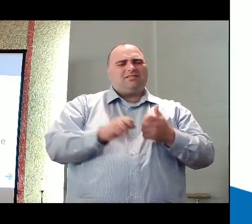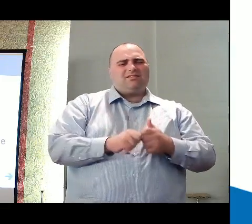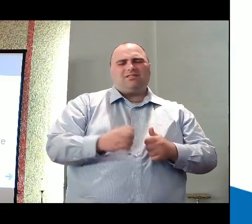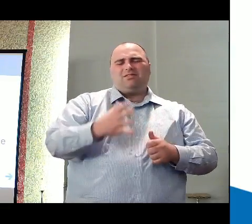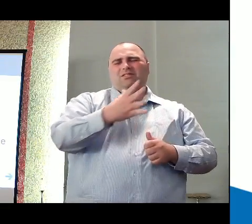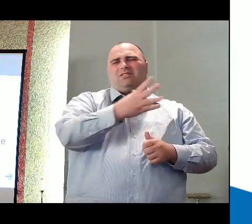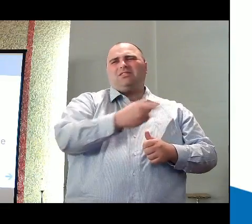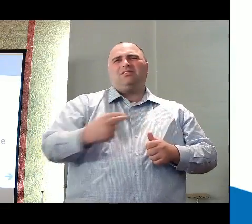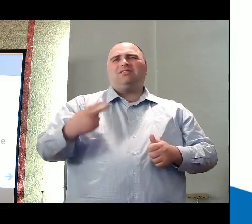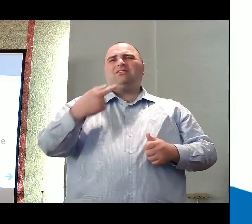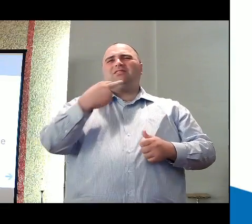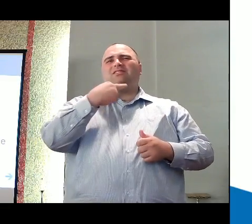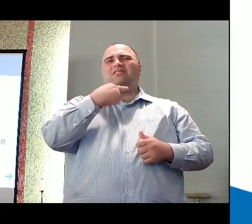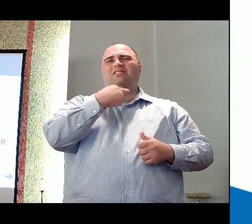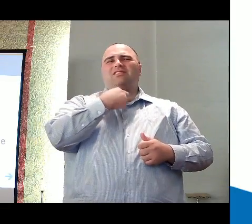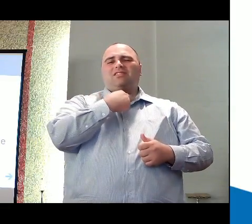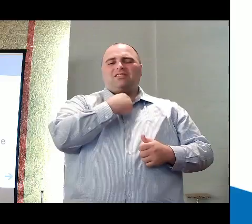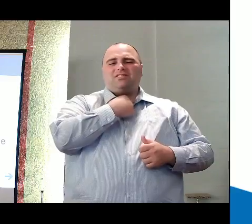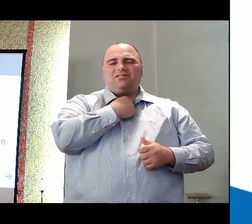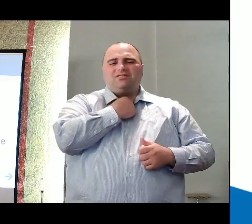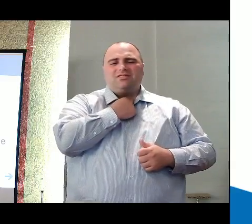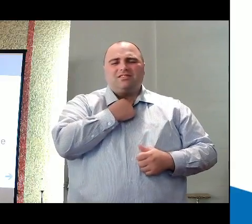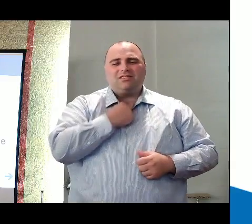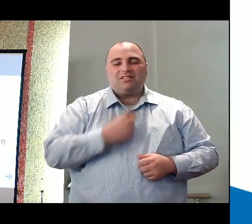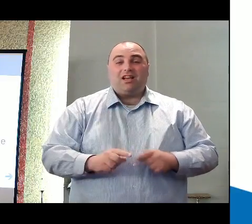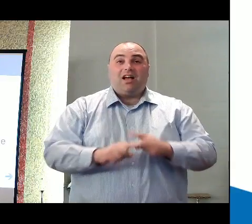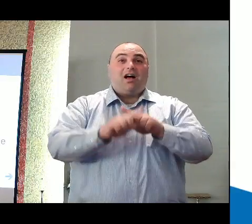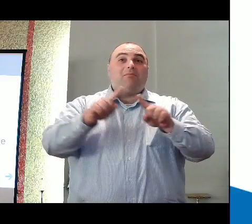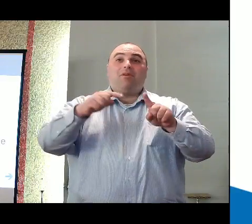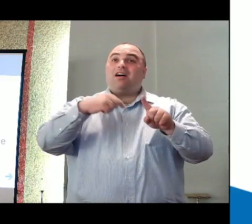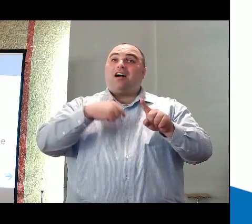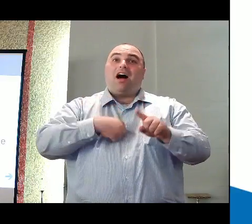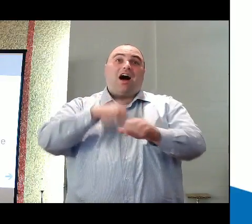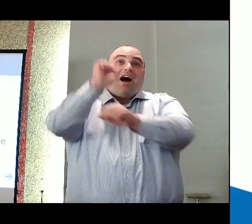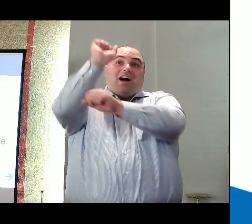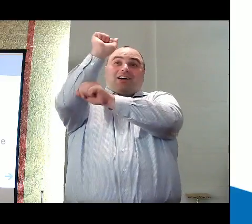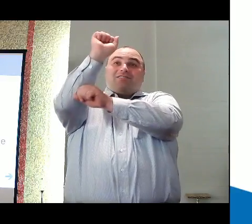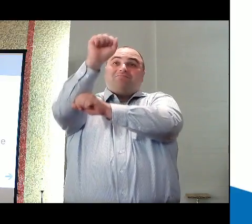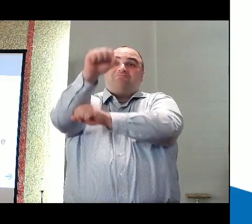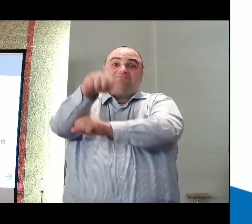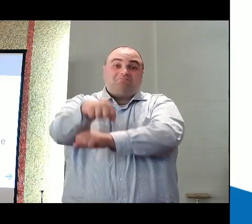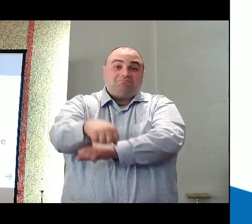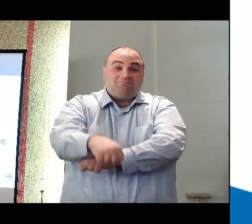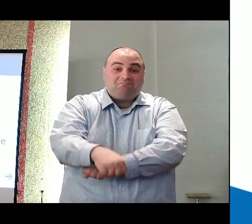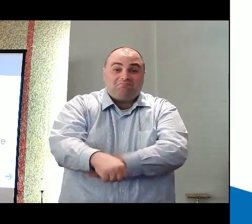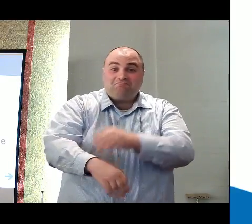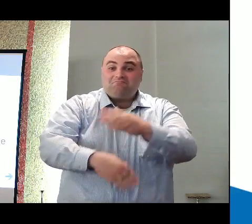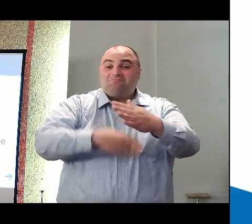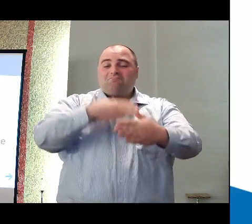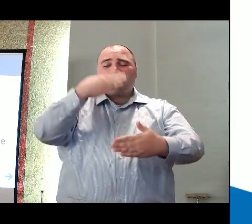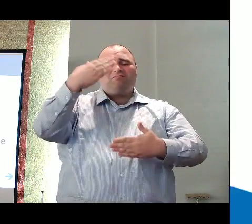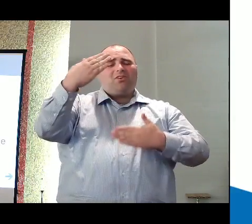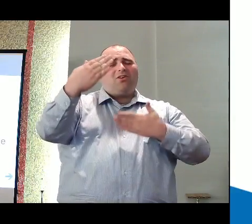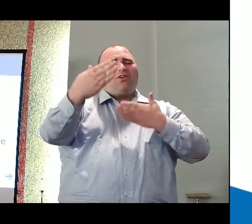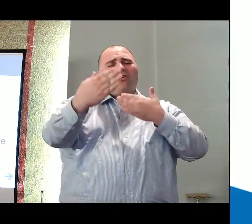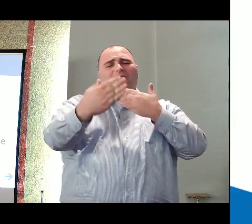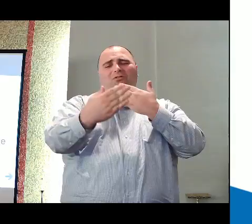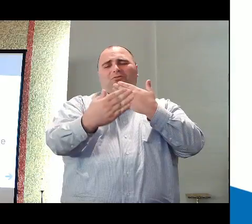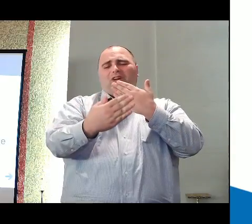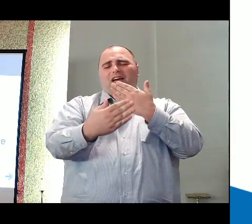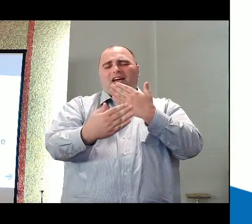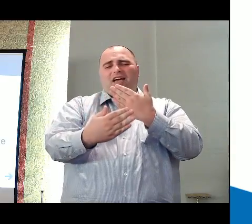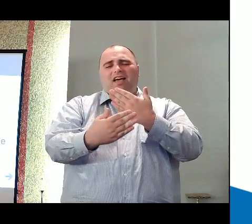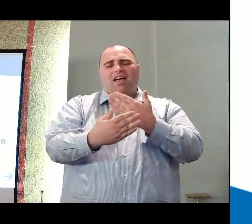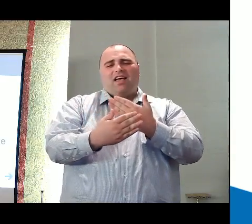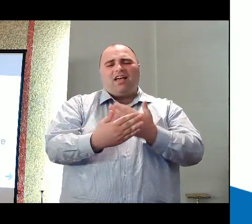dangers, trials, and snares, I have